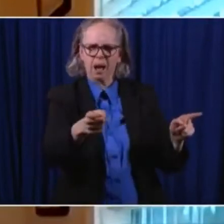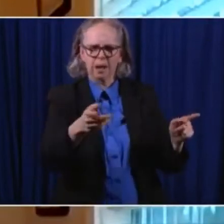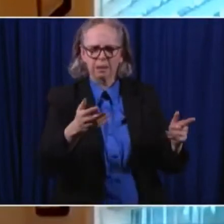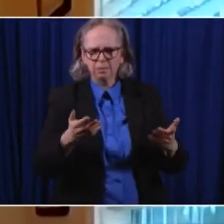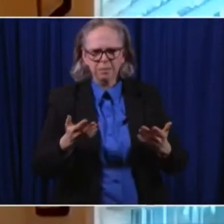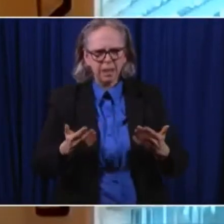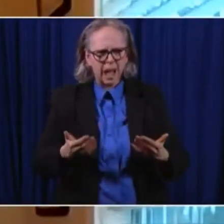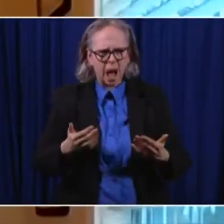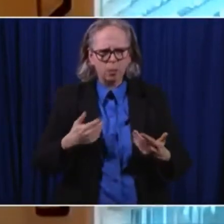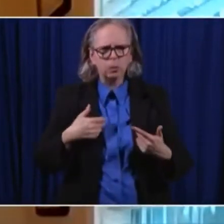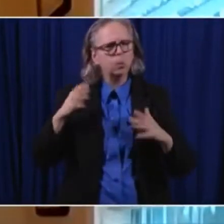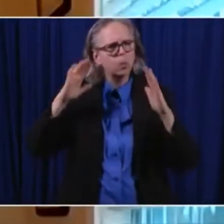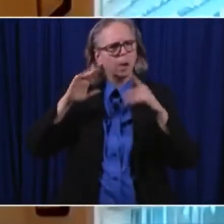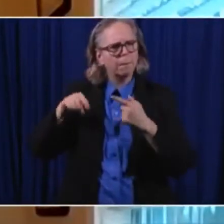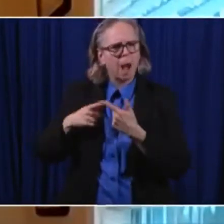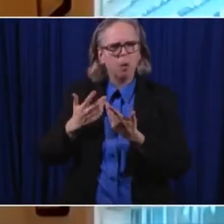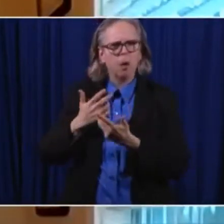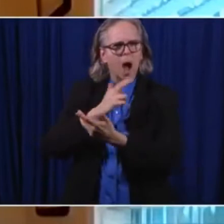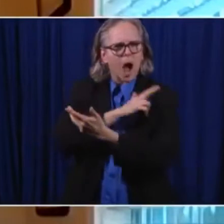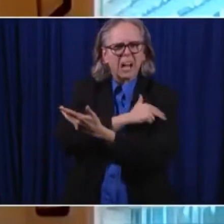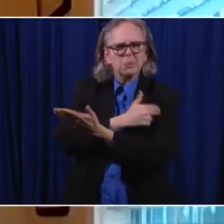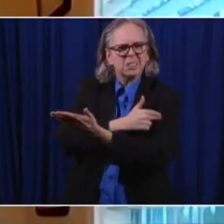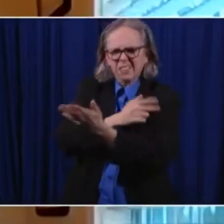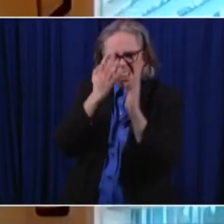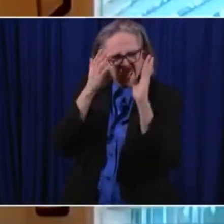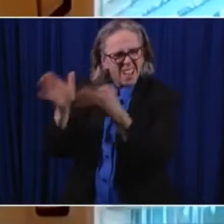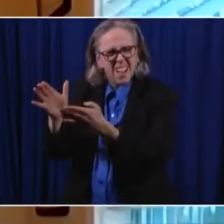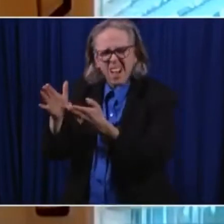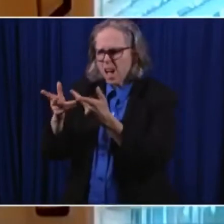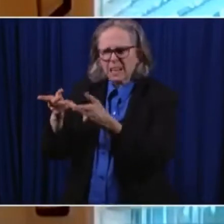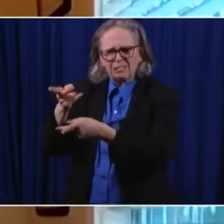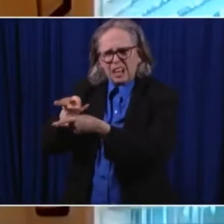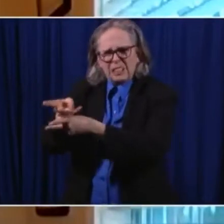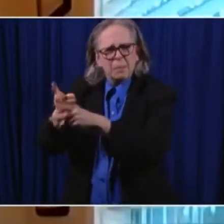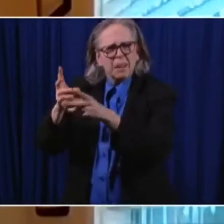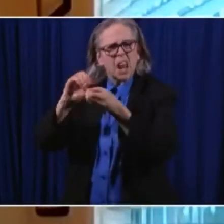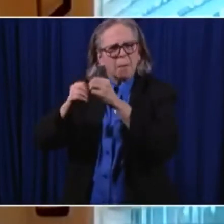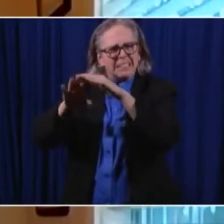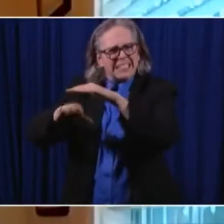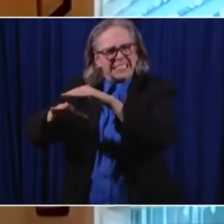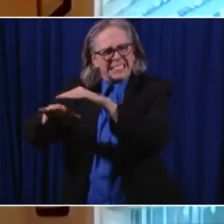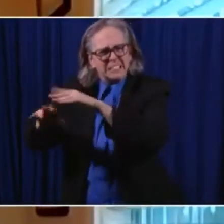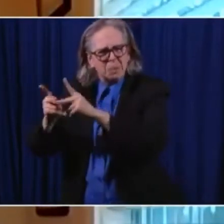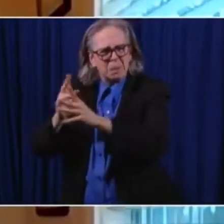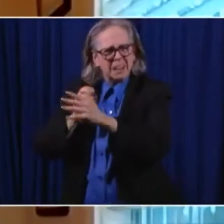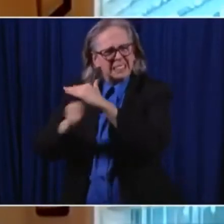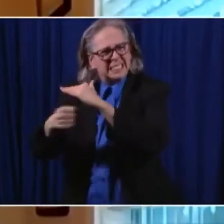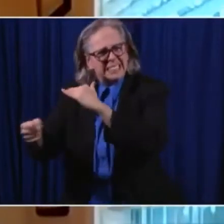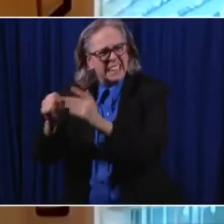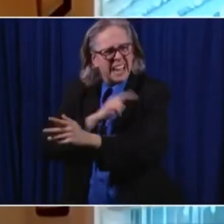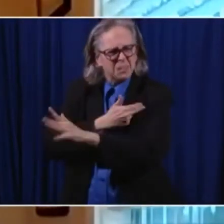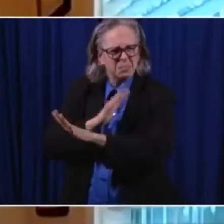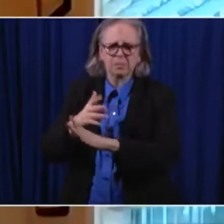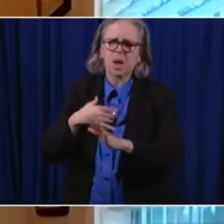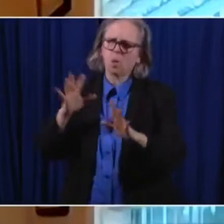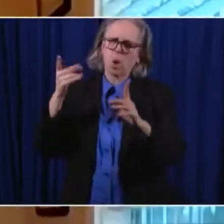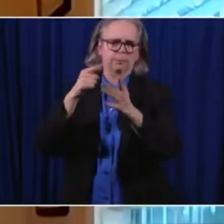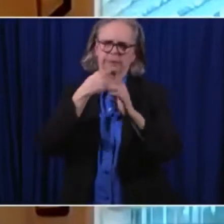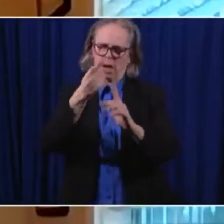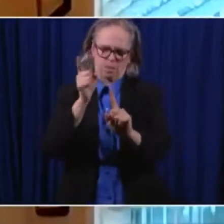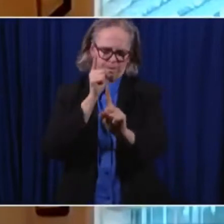re-emphasize the message I shared earlier, and that is it's It's much too soon for us to